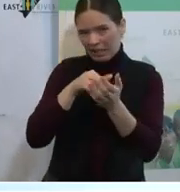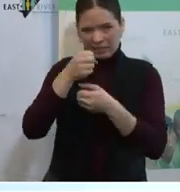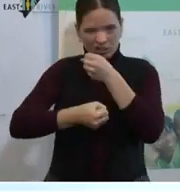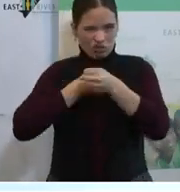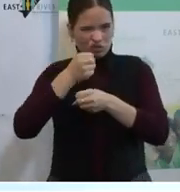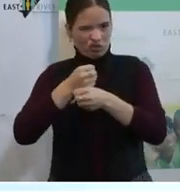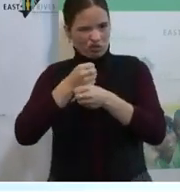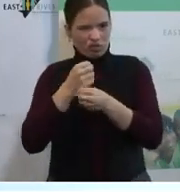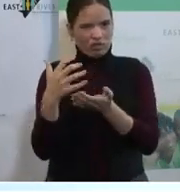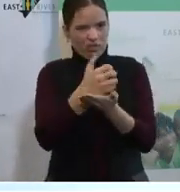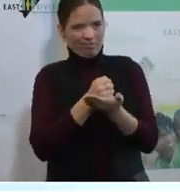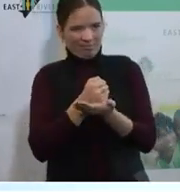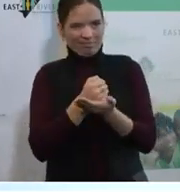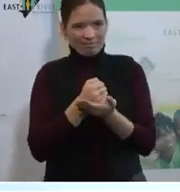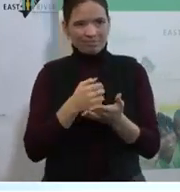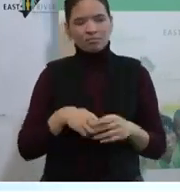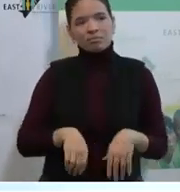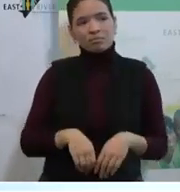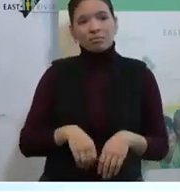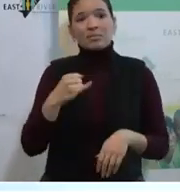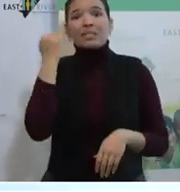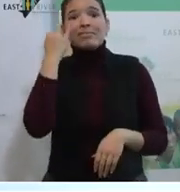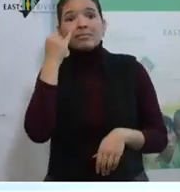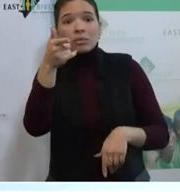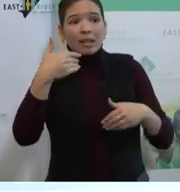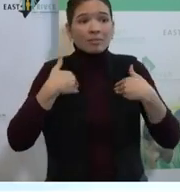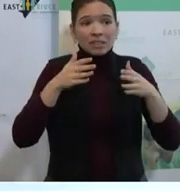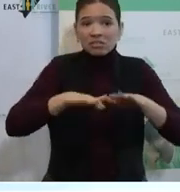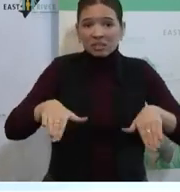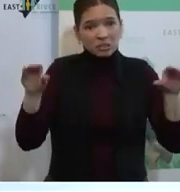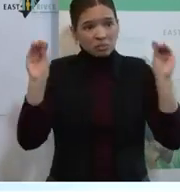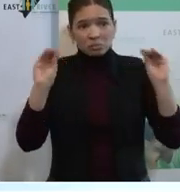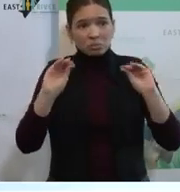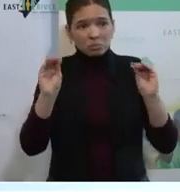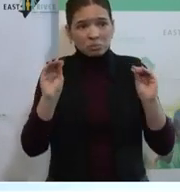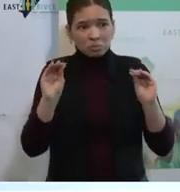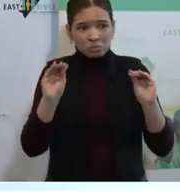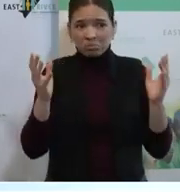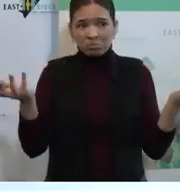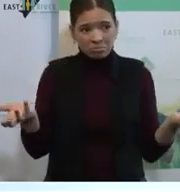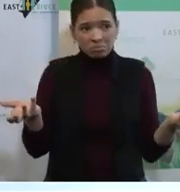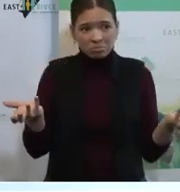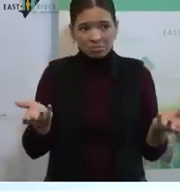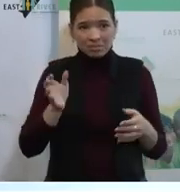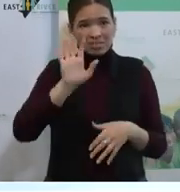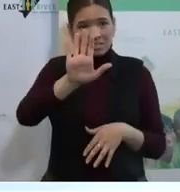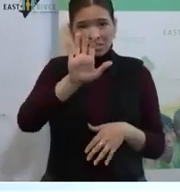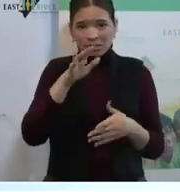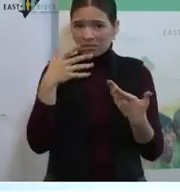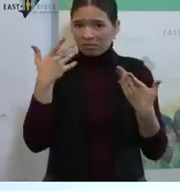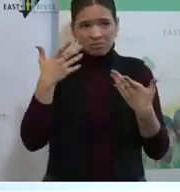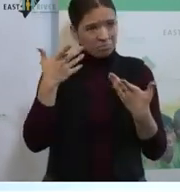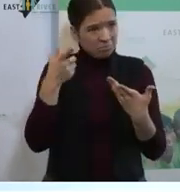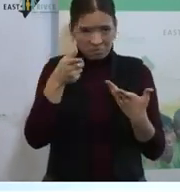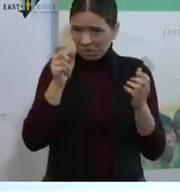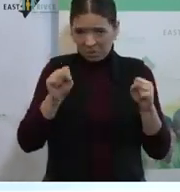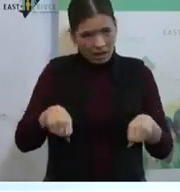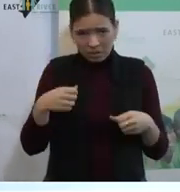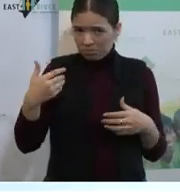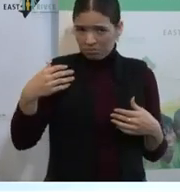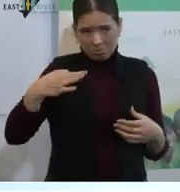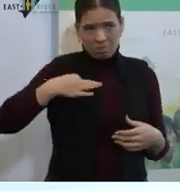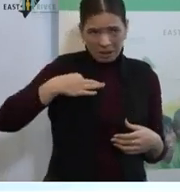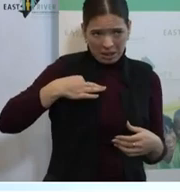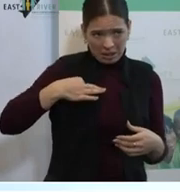the eligible income range, and you need to apply. There are two earned income tax credits, a